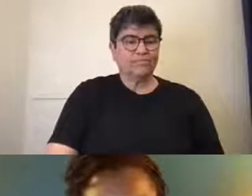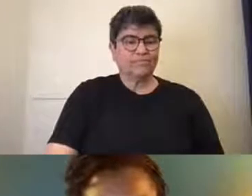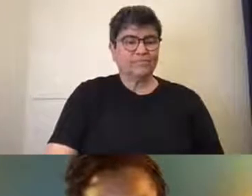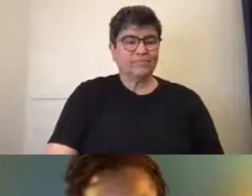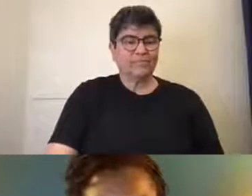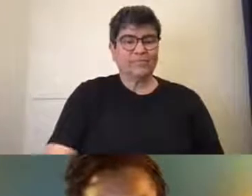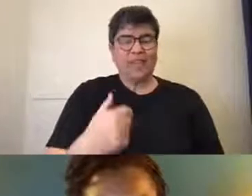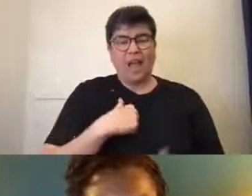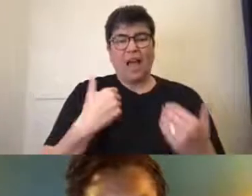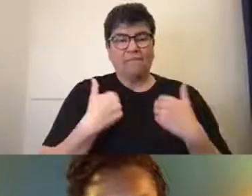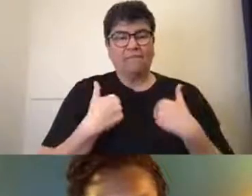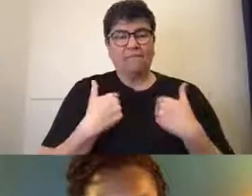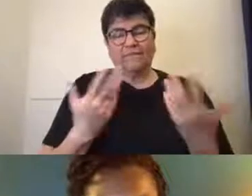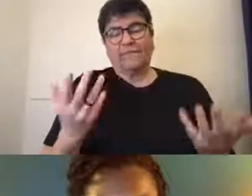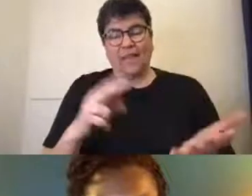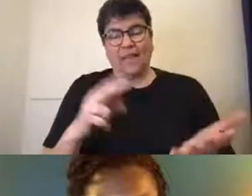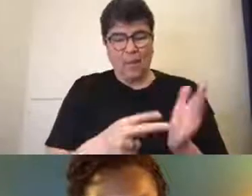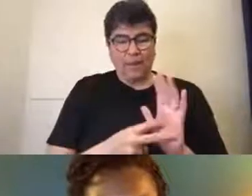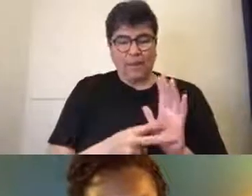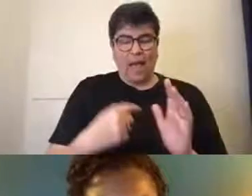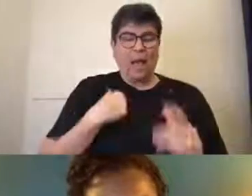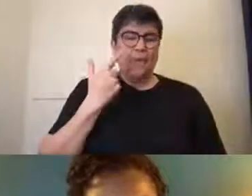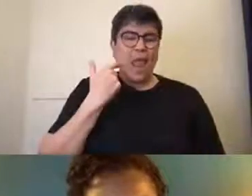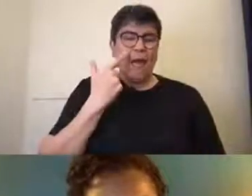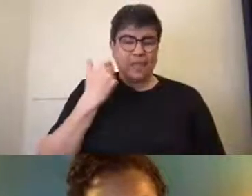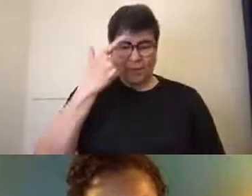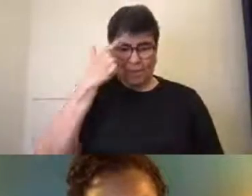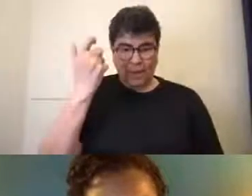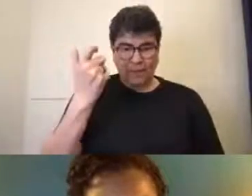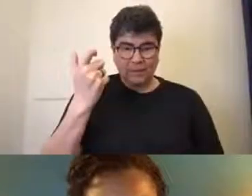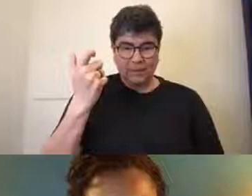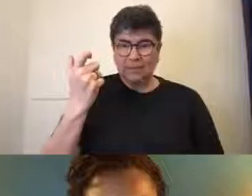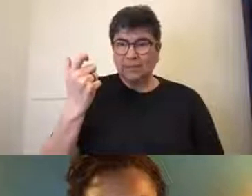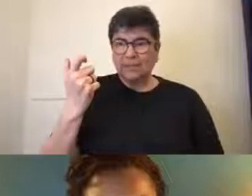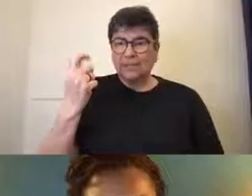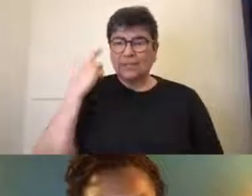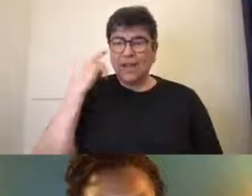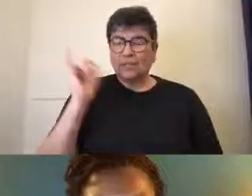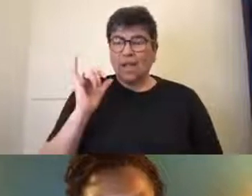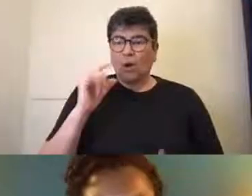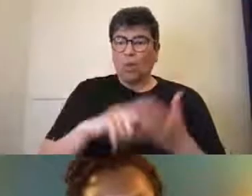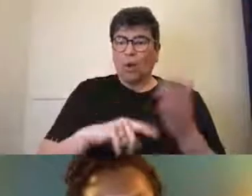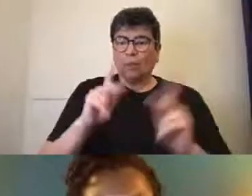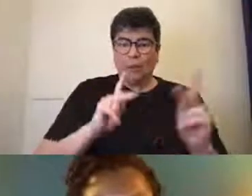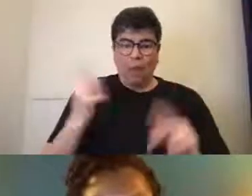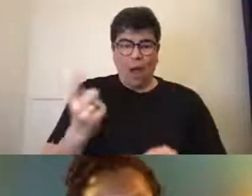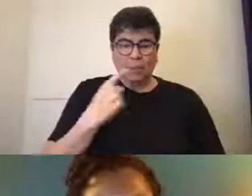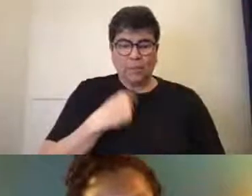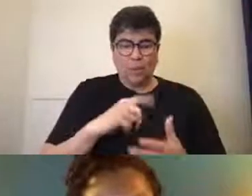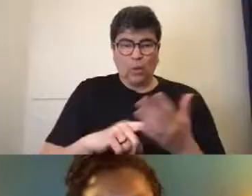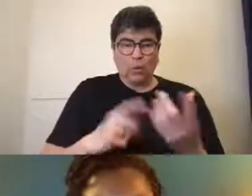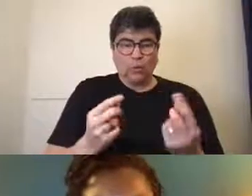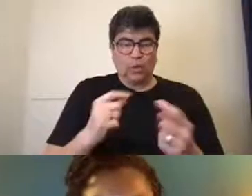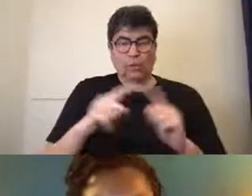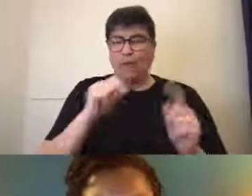I have. I mean, this is. I mean, I'm laughing because it sounds like I'm doing what people always tell me I should do, but I'm uncomfortable